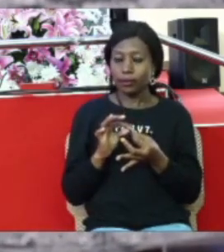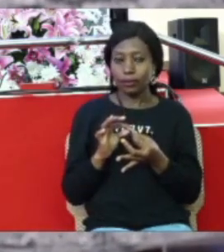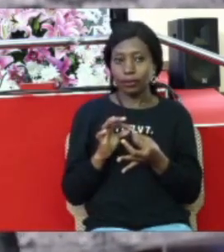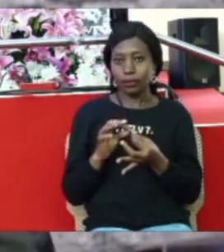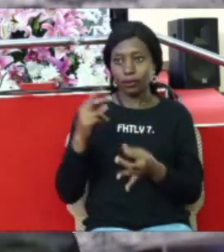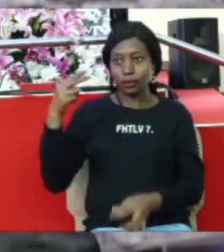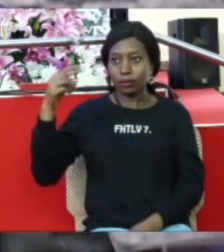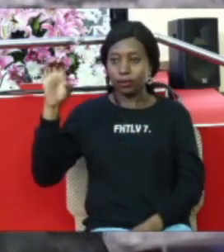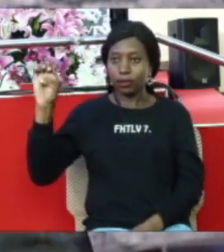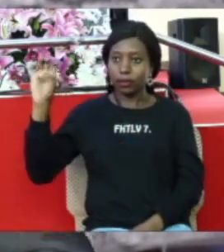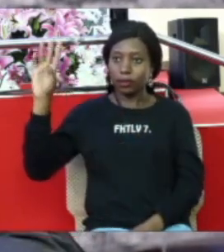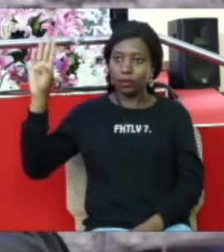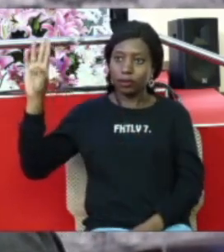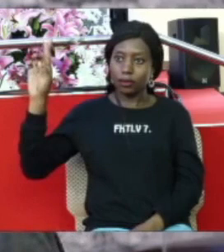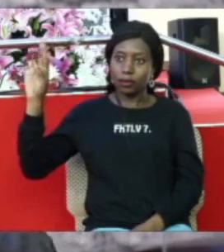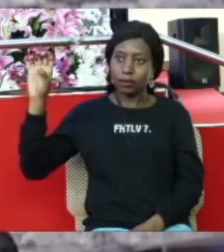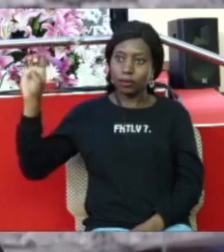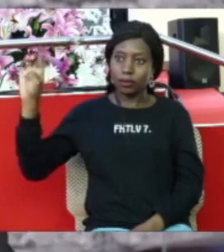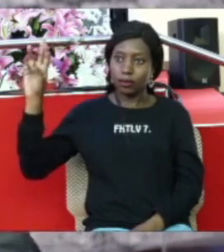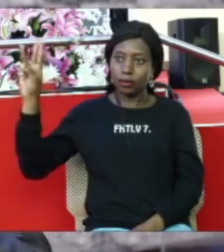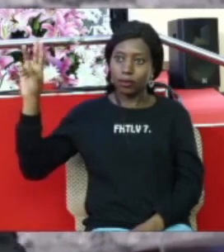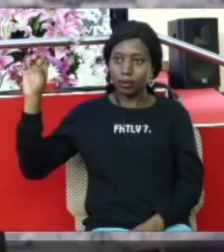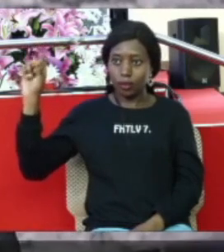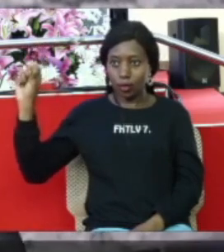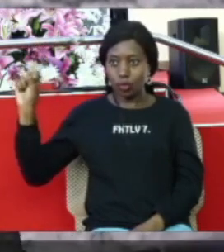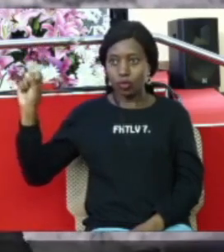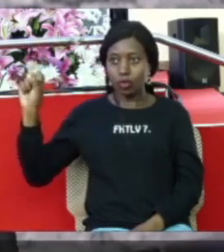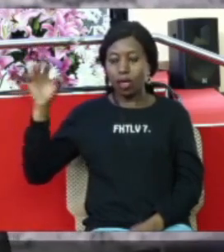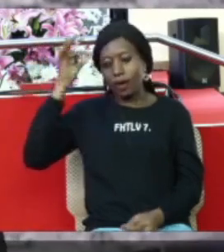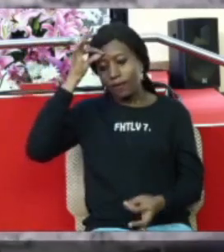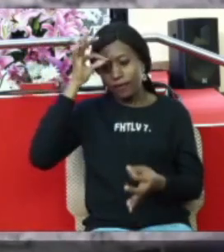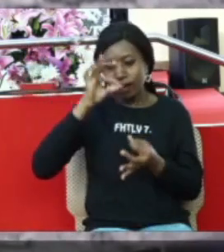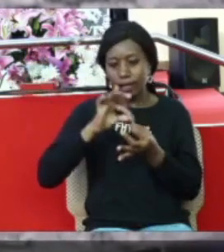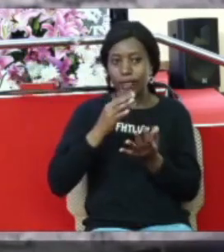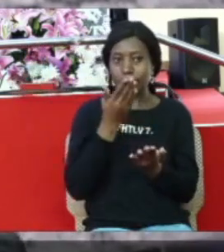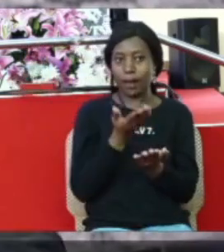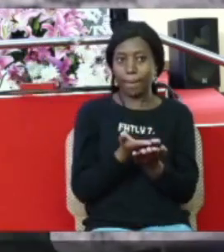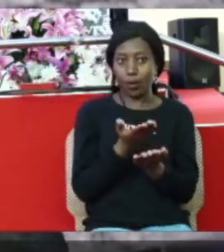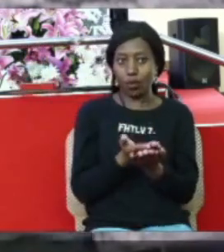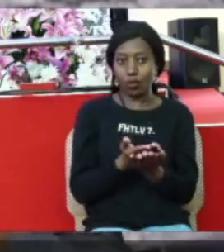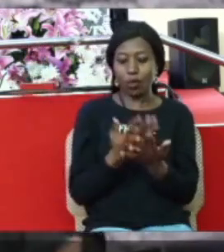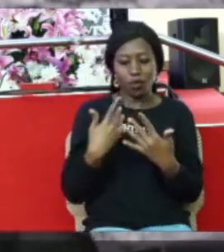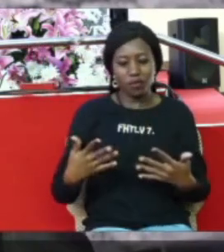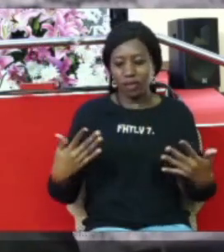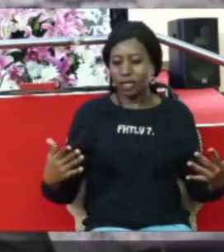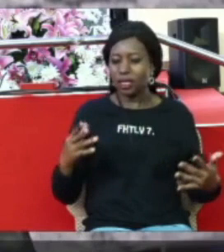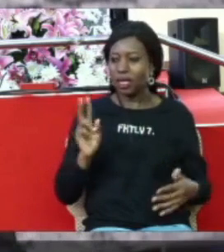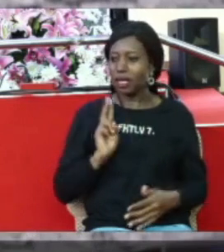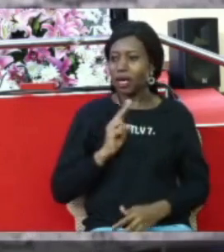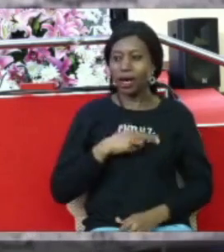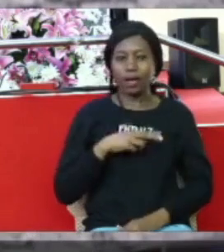11 verse 1. And it is the proof of things we do not see. Faith makes us certain